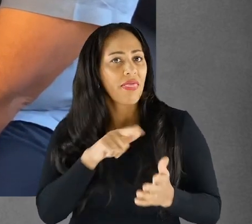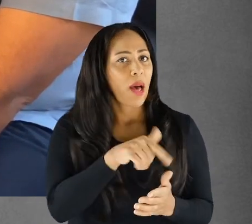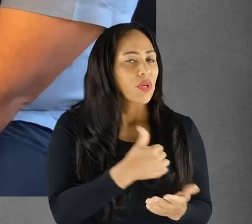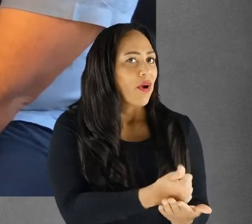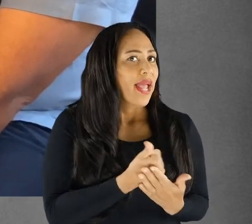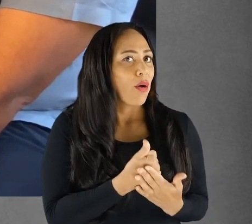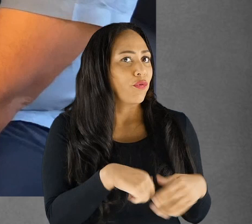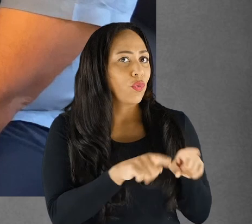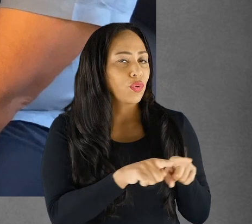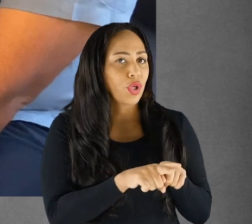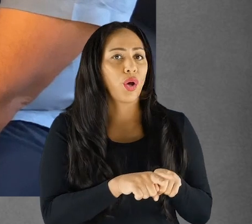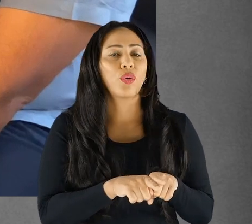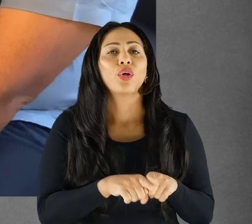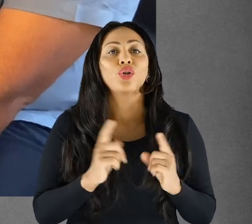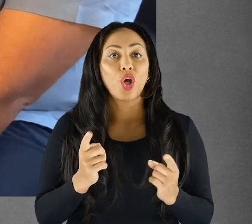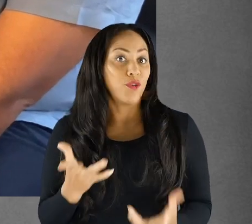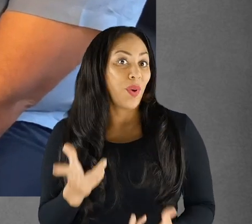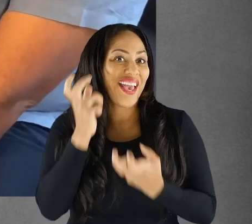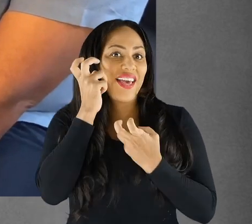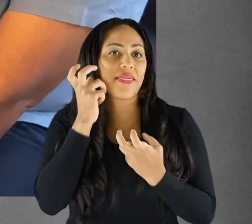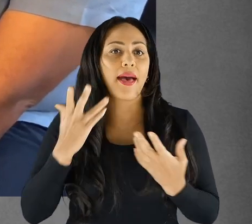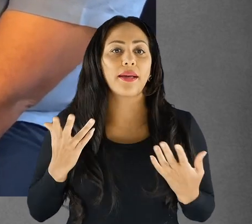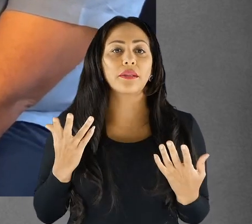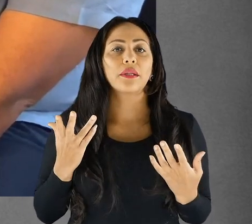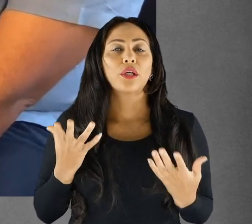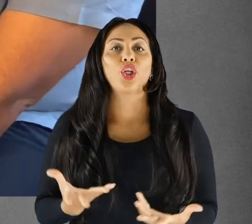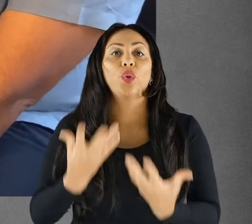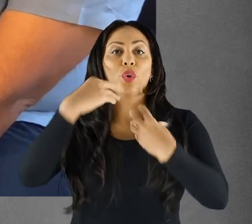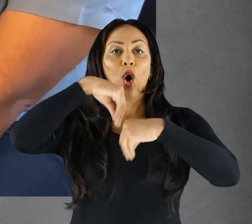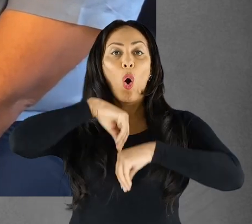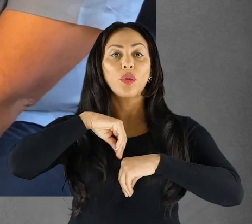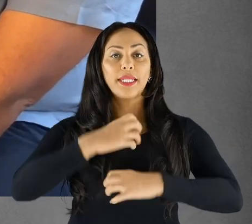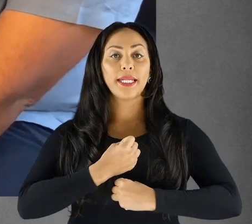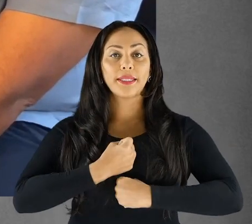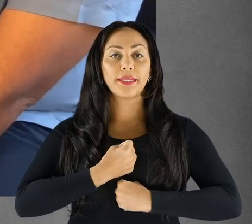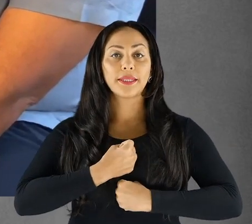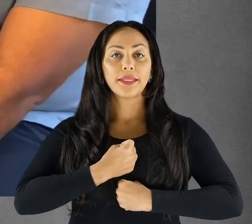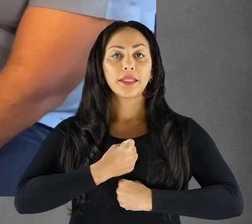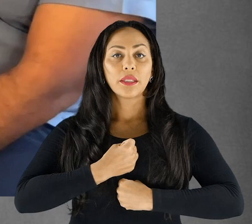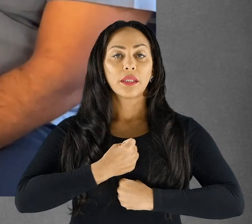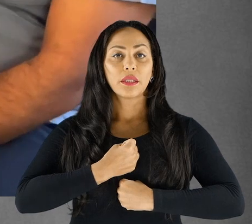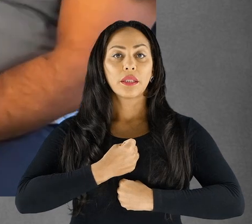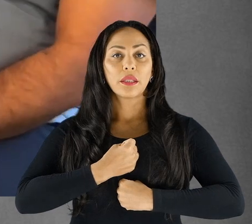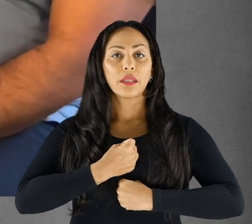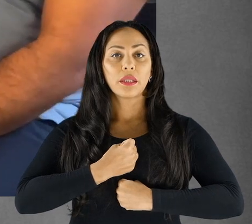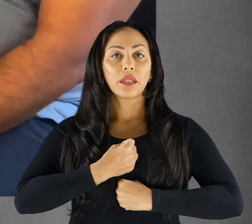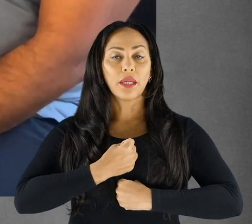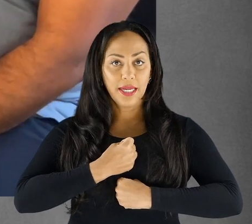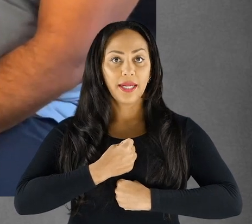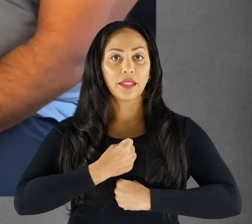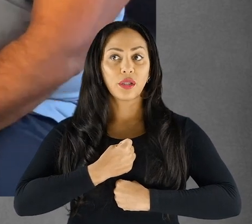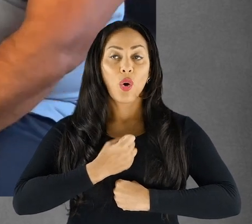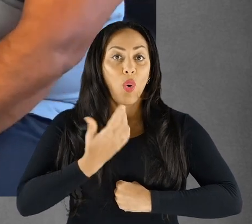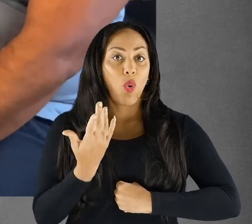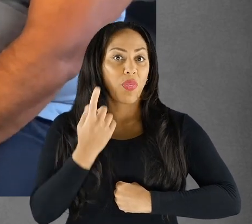bit of work with Bamboozle as well, which is amazing, very helpful to be able to hold that and not be